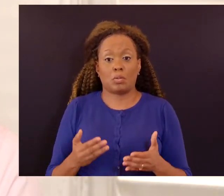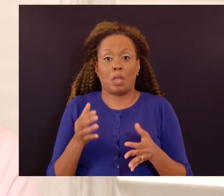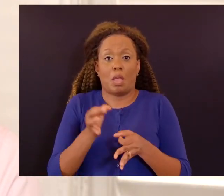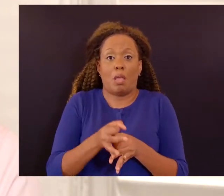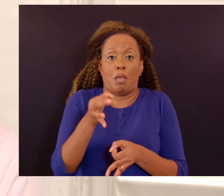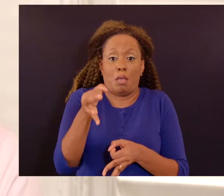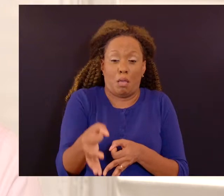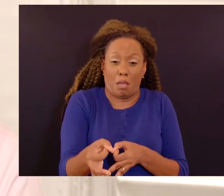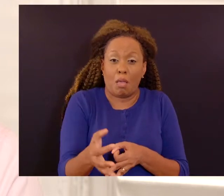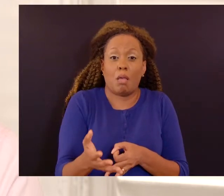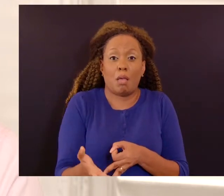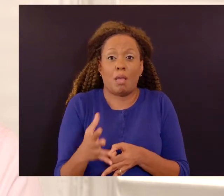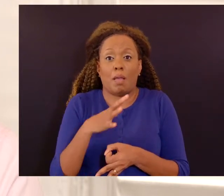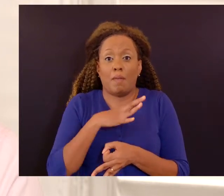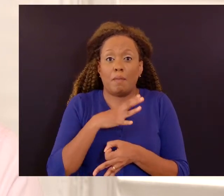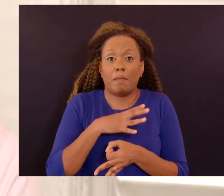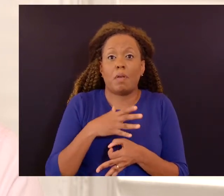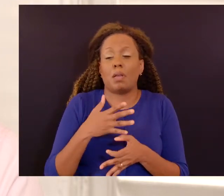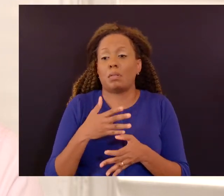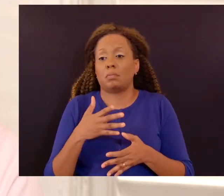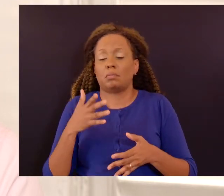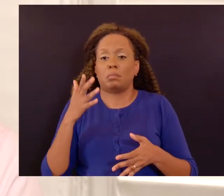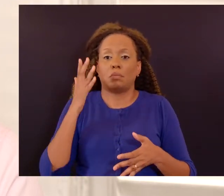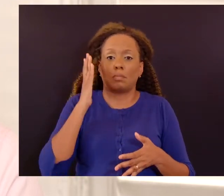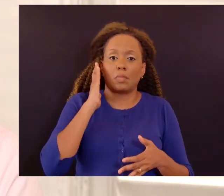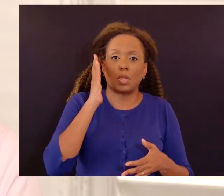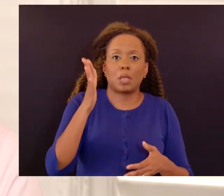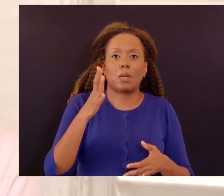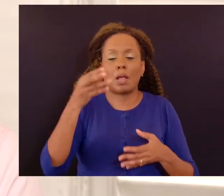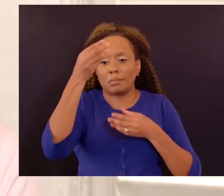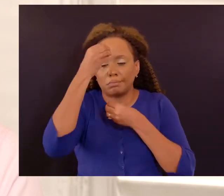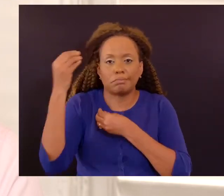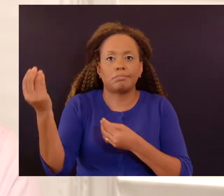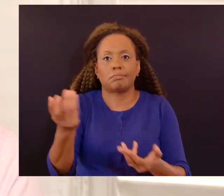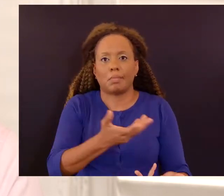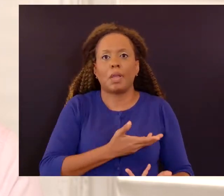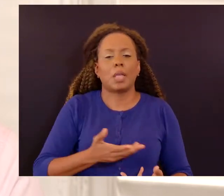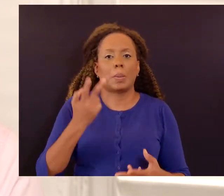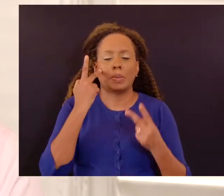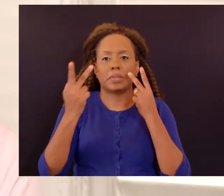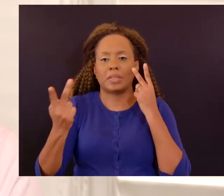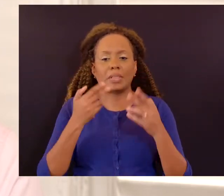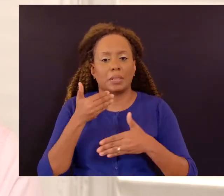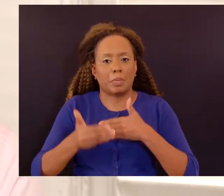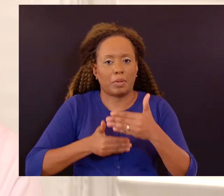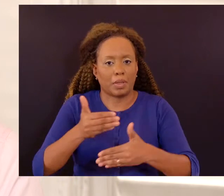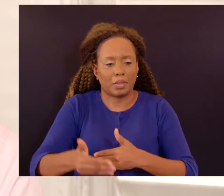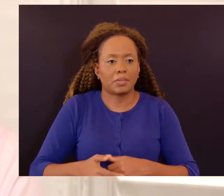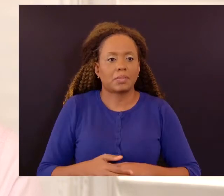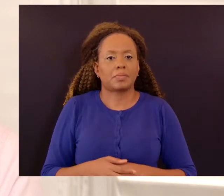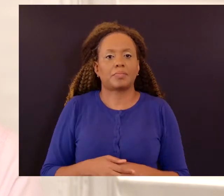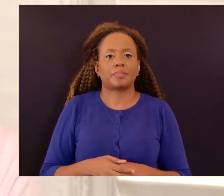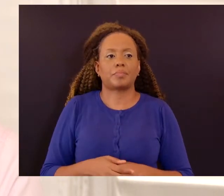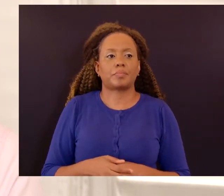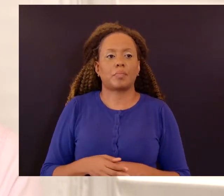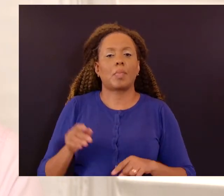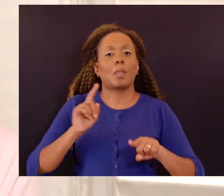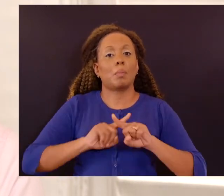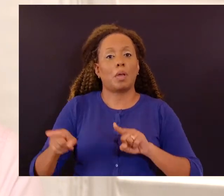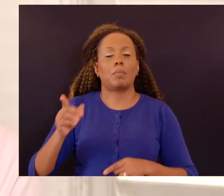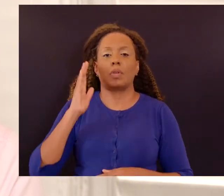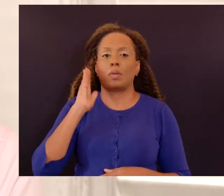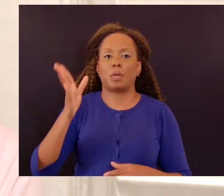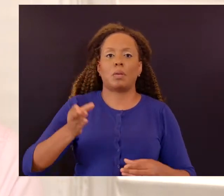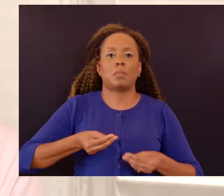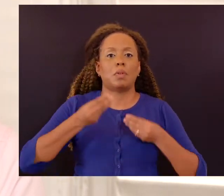principals and students and parents across the island in the coming days. Nevertheless, the ministry will be providing as